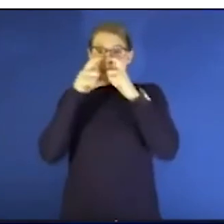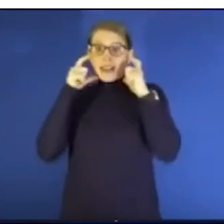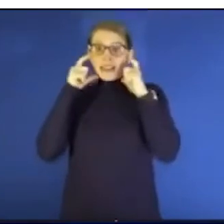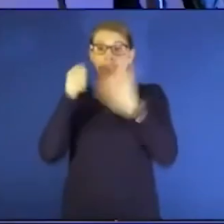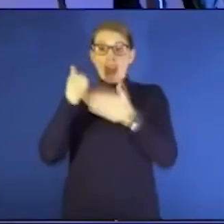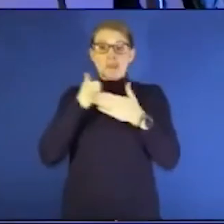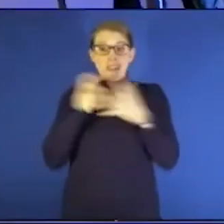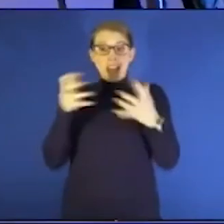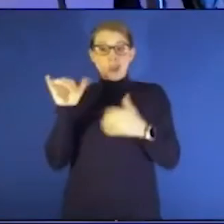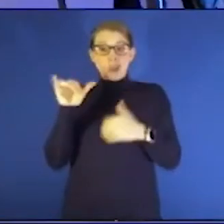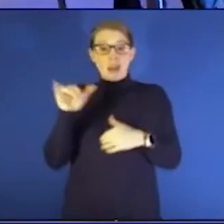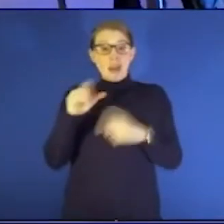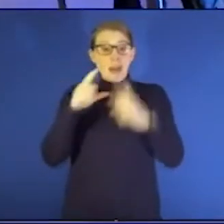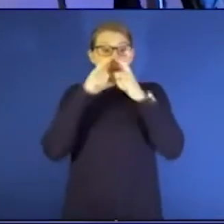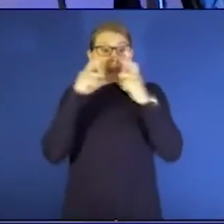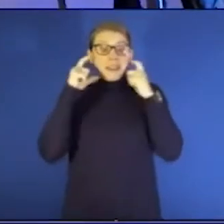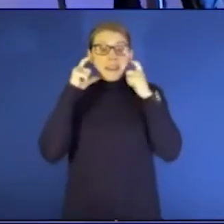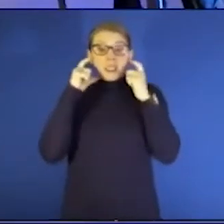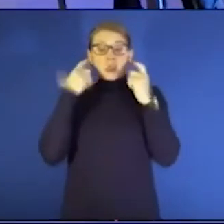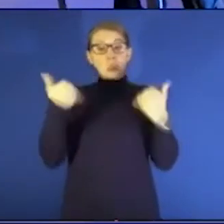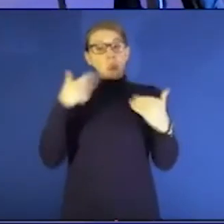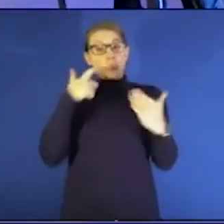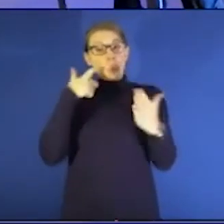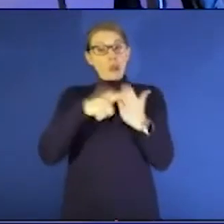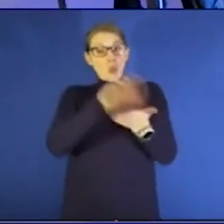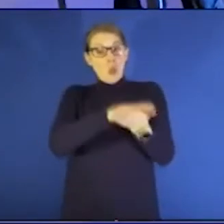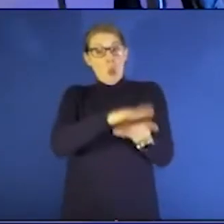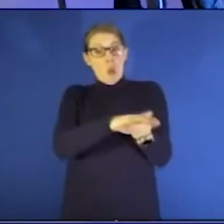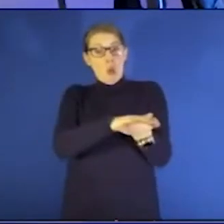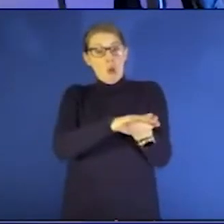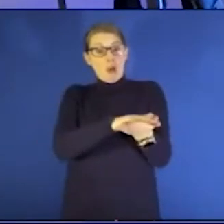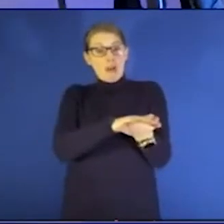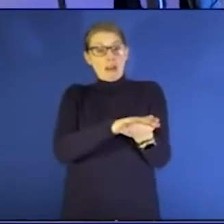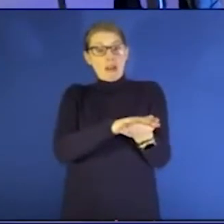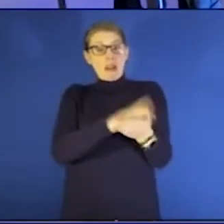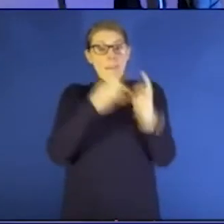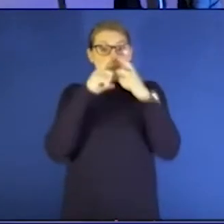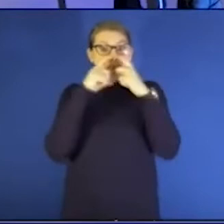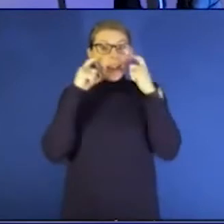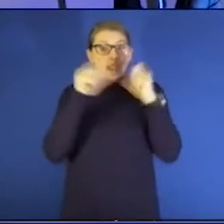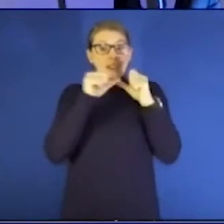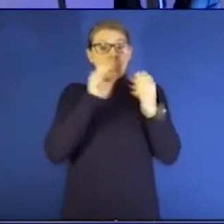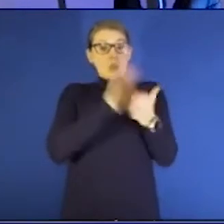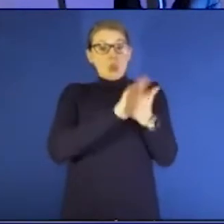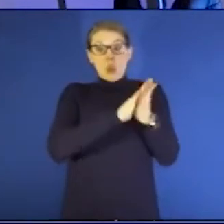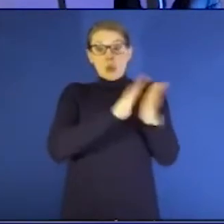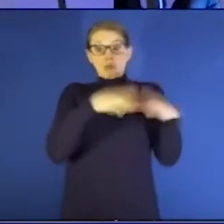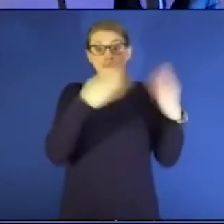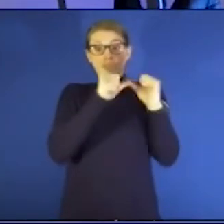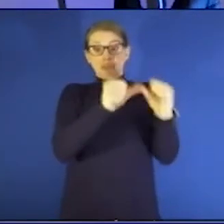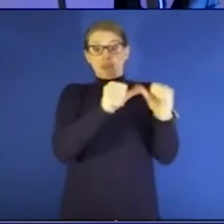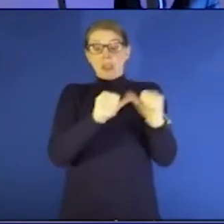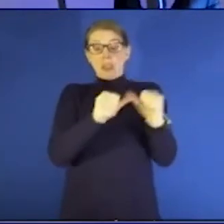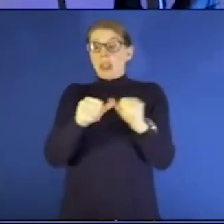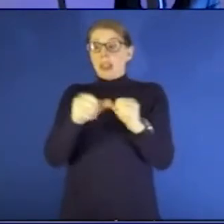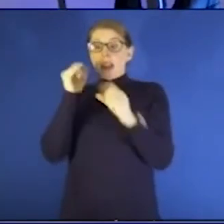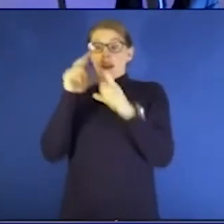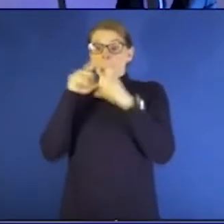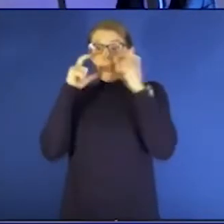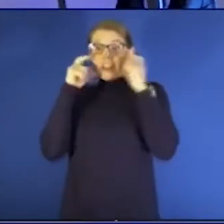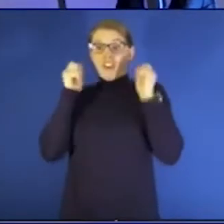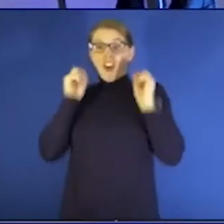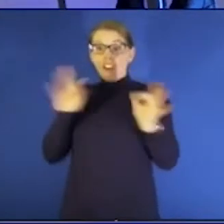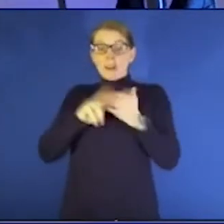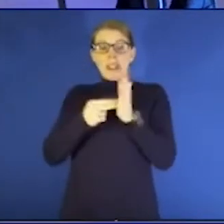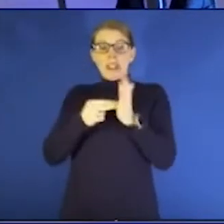masking makes such a difference because we saw even in schools, masking kept schools open, unmasking doesn't. 100% masking does make a difference.